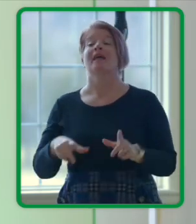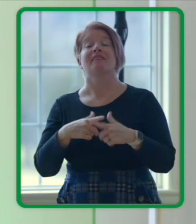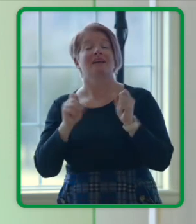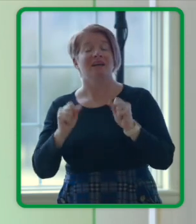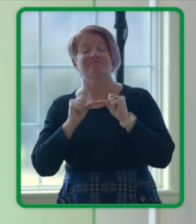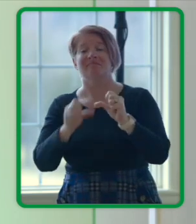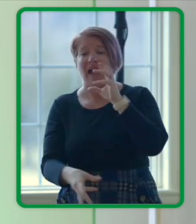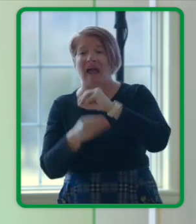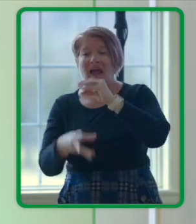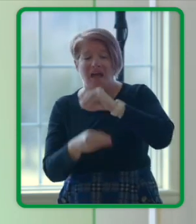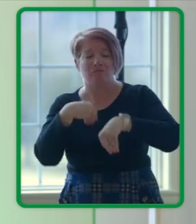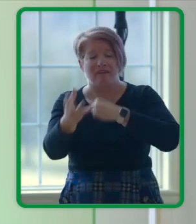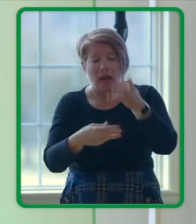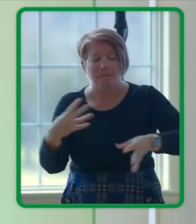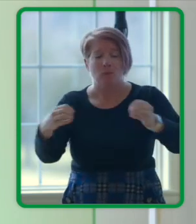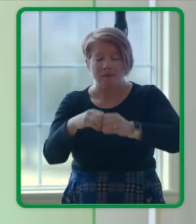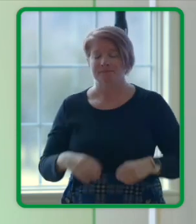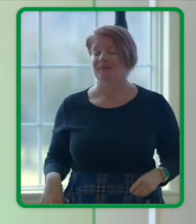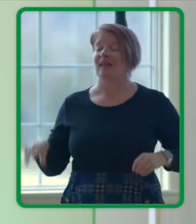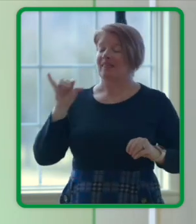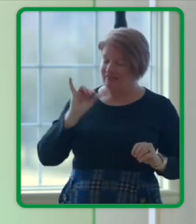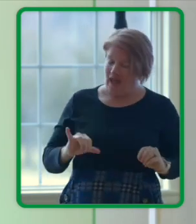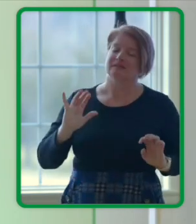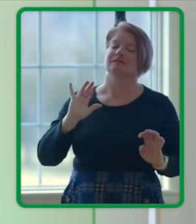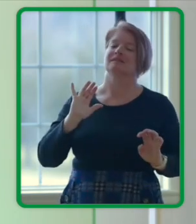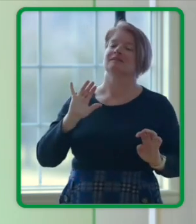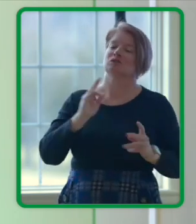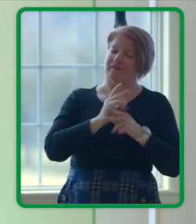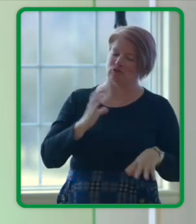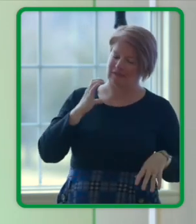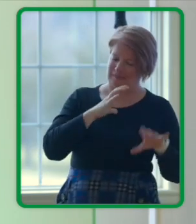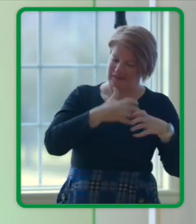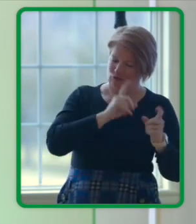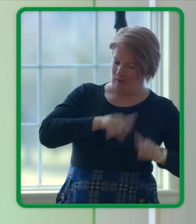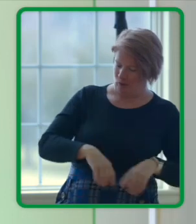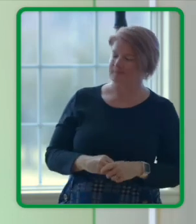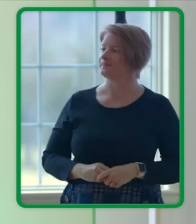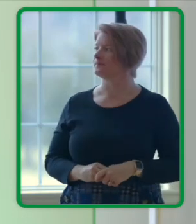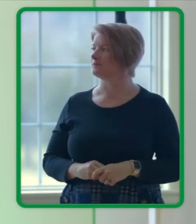membership. So that is the report of the Supervisory Committee.